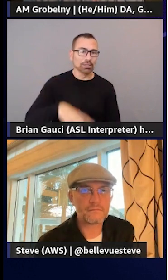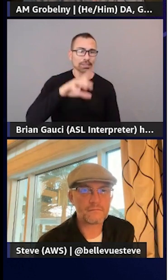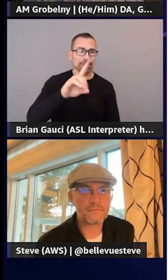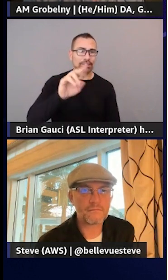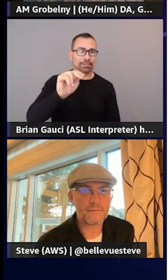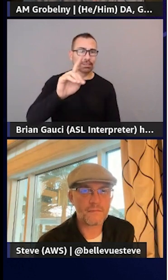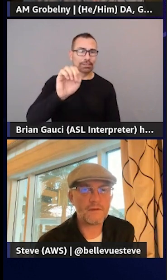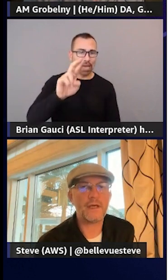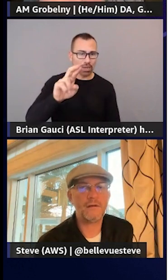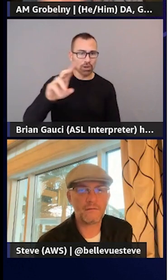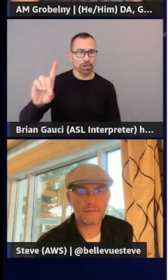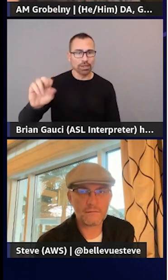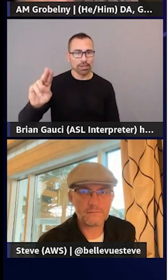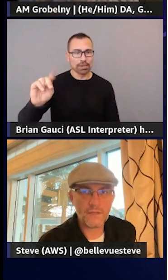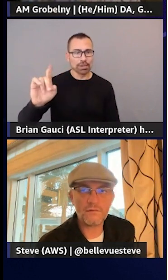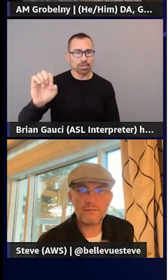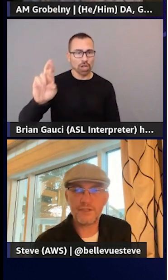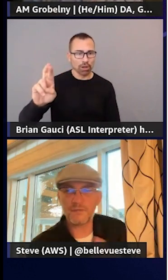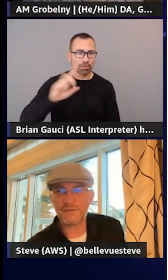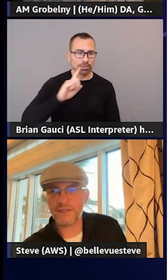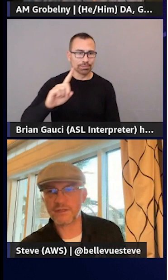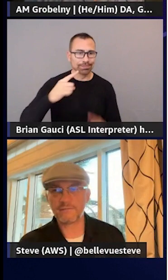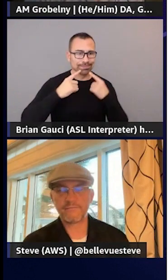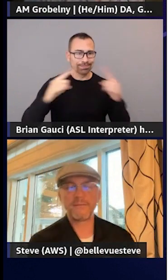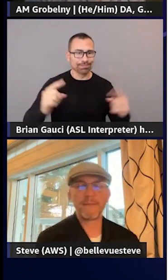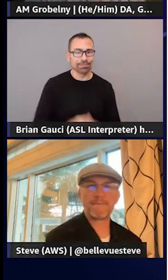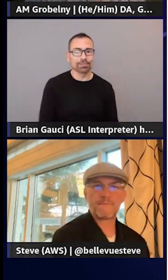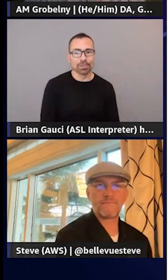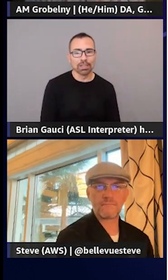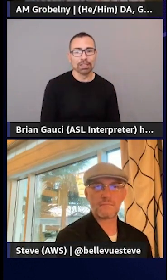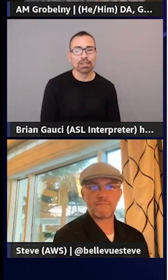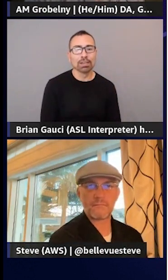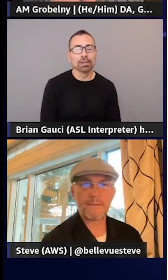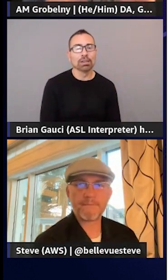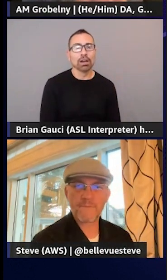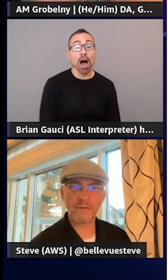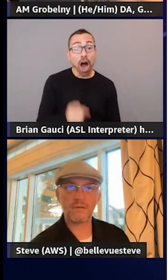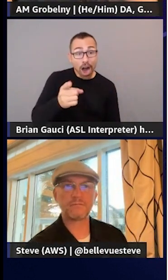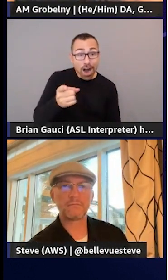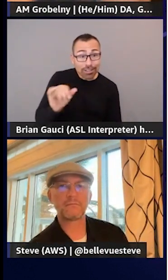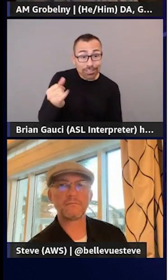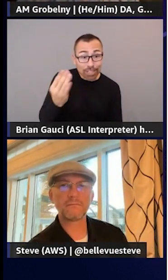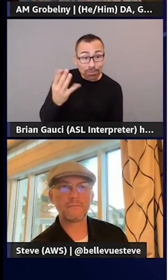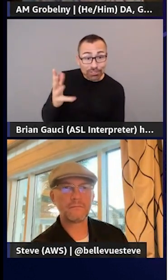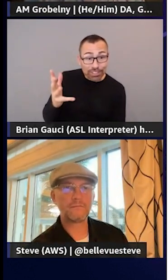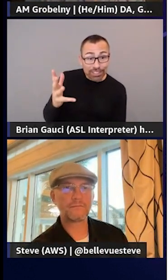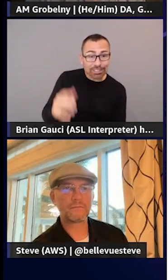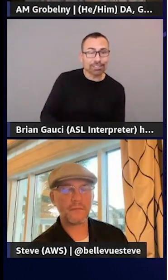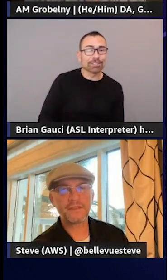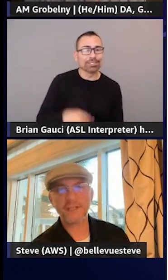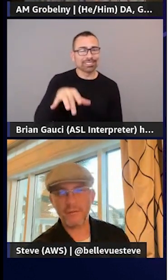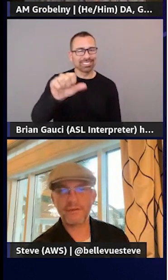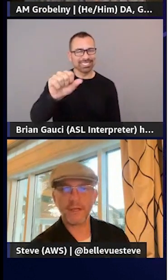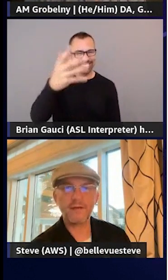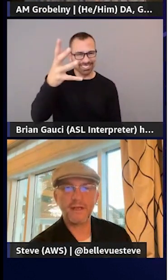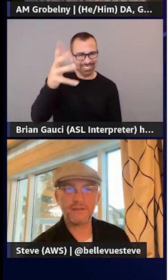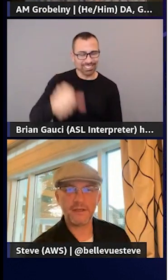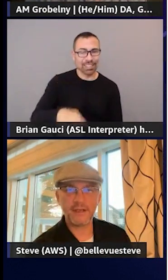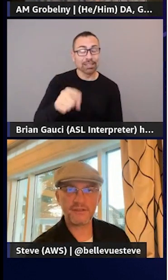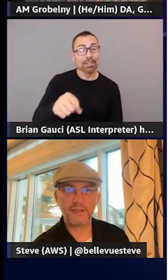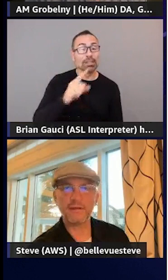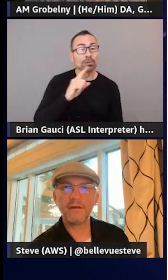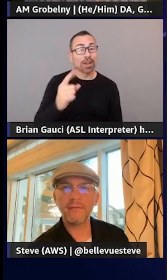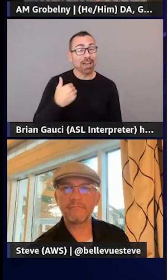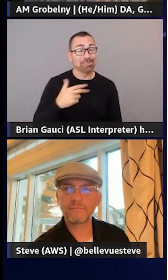init. Okay. Dunder. Oh, job's finished. It's done. So it's a common thing in Python. It's a We common got thing. 3 Okay.